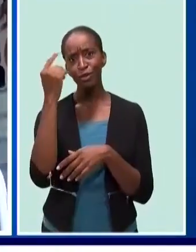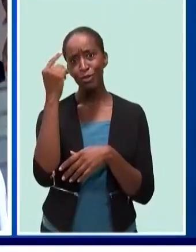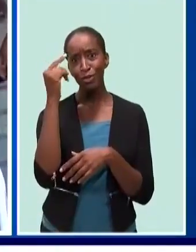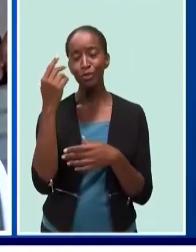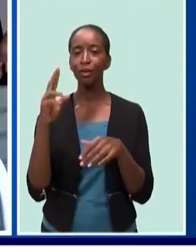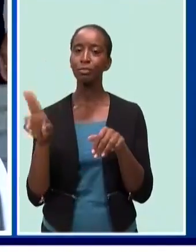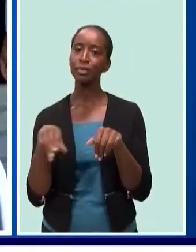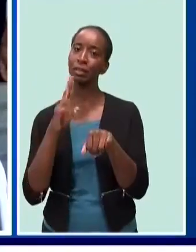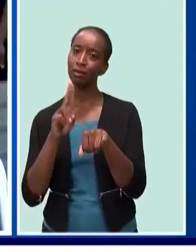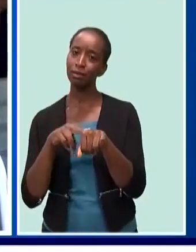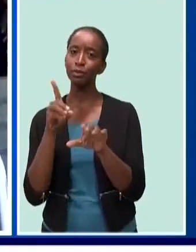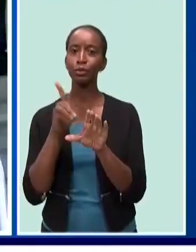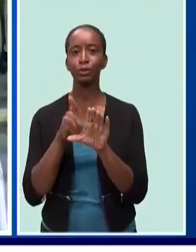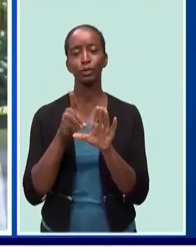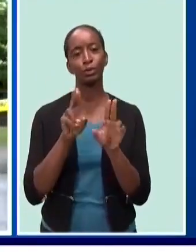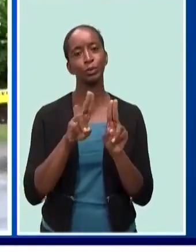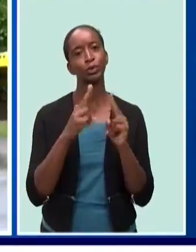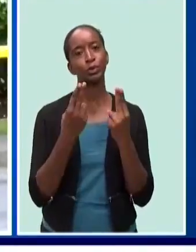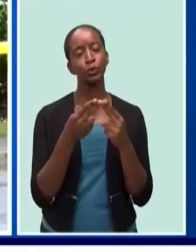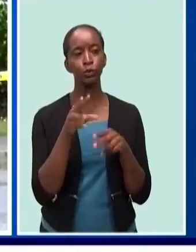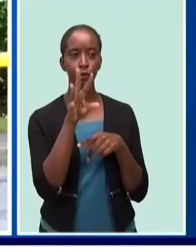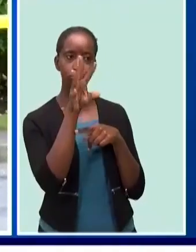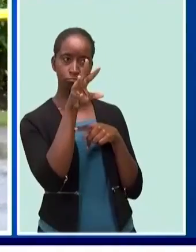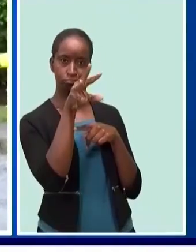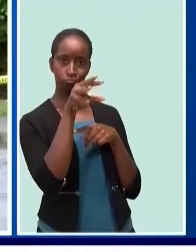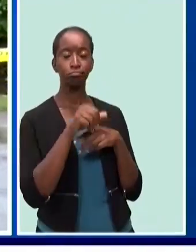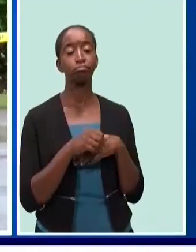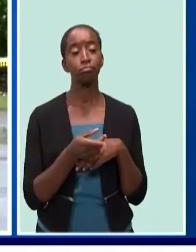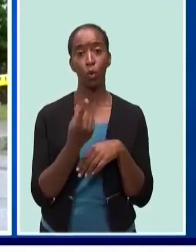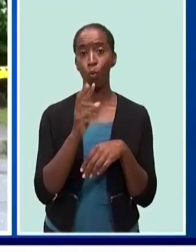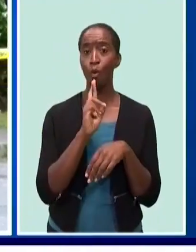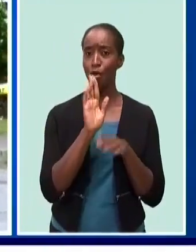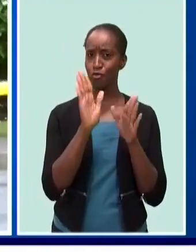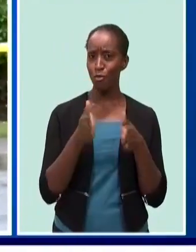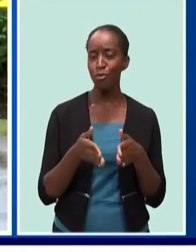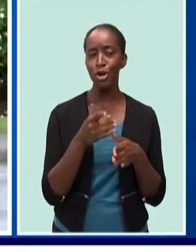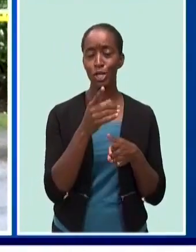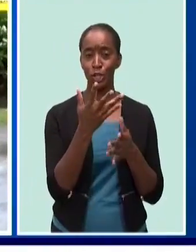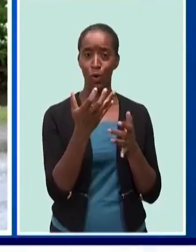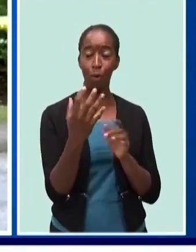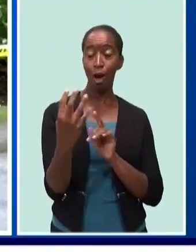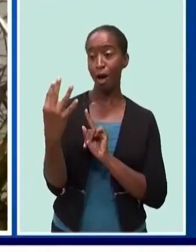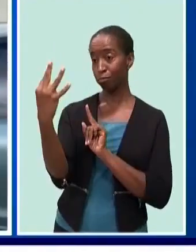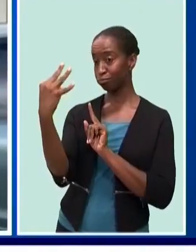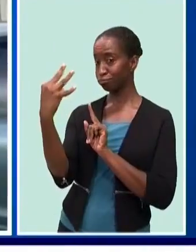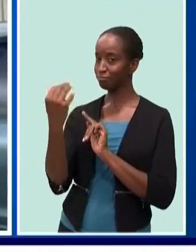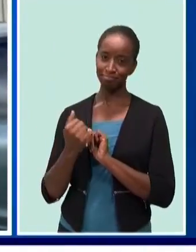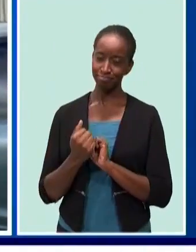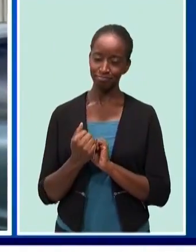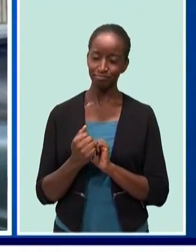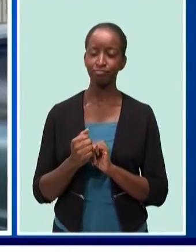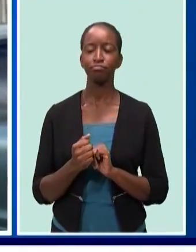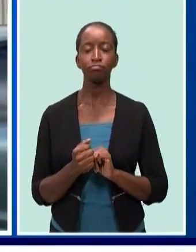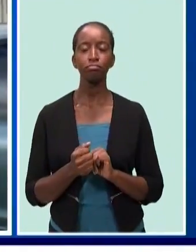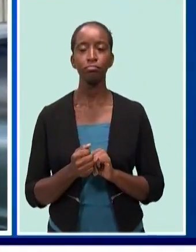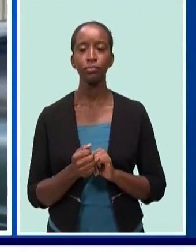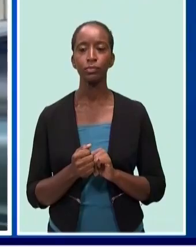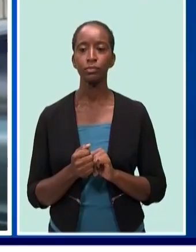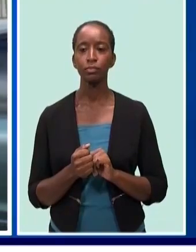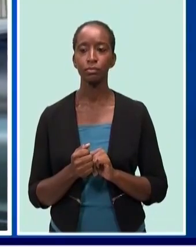National Disabilities Unit. One of the reporters who didn't want to be on camera recounted the events. We were covering